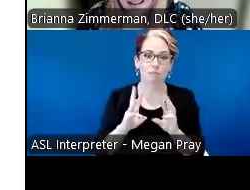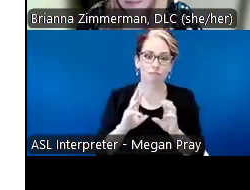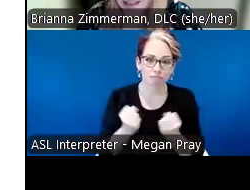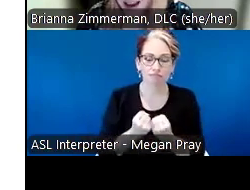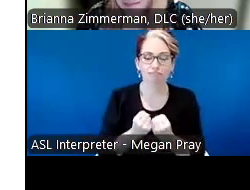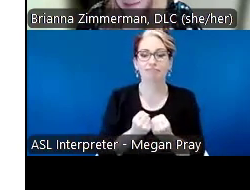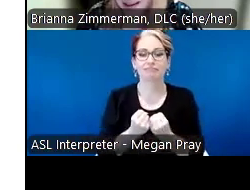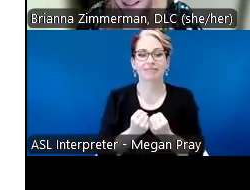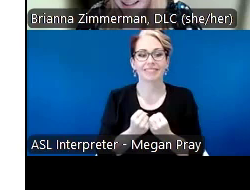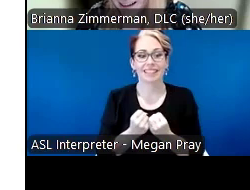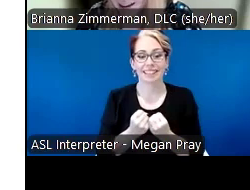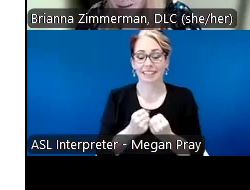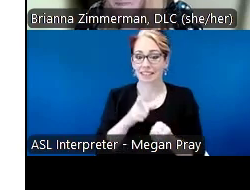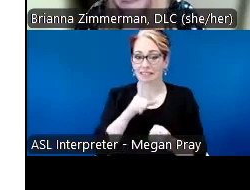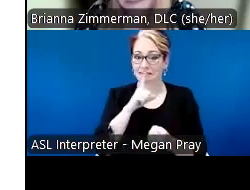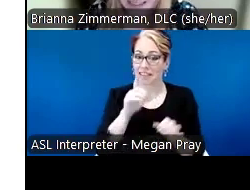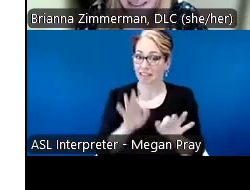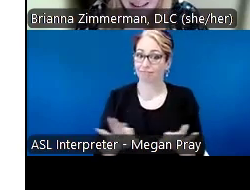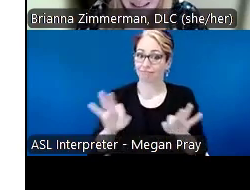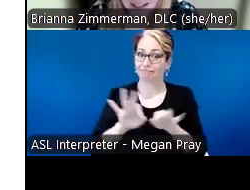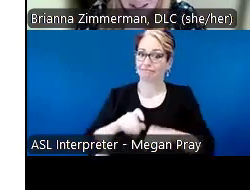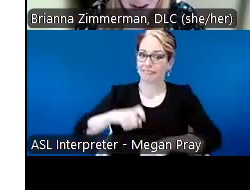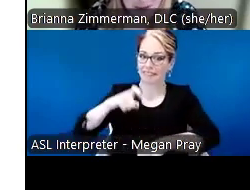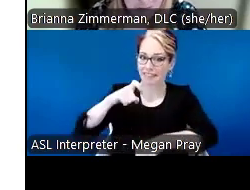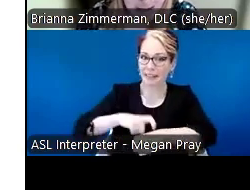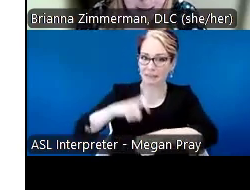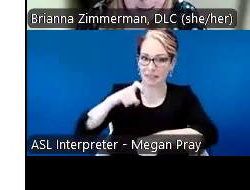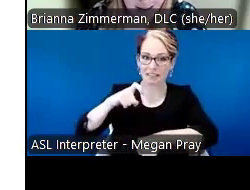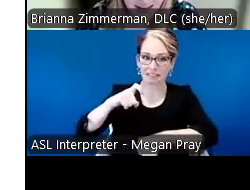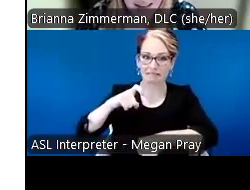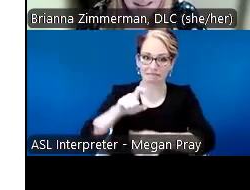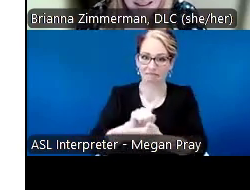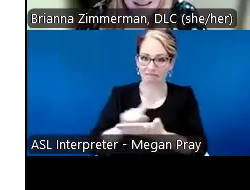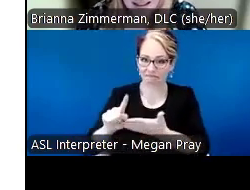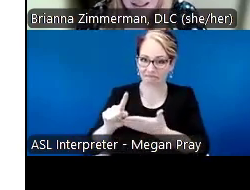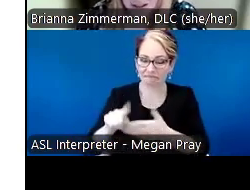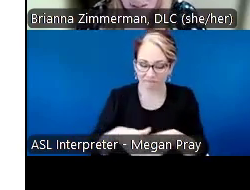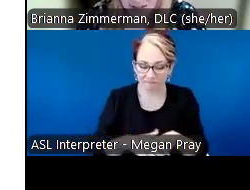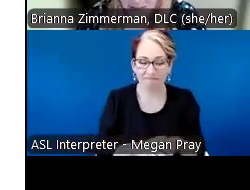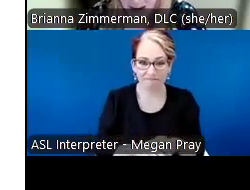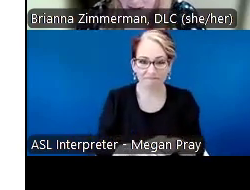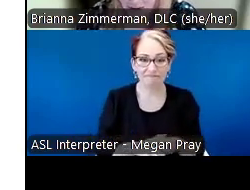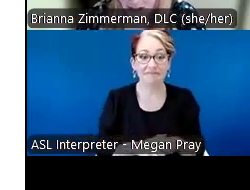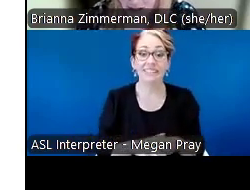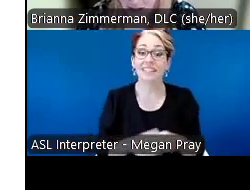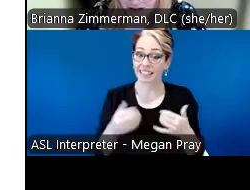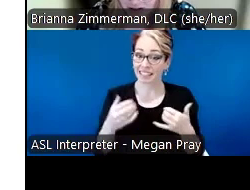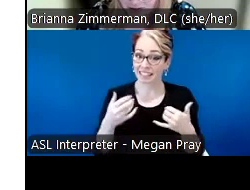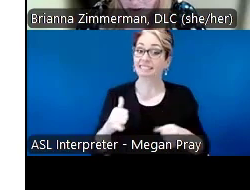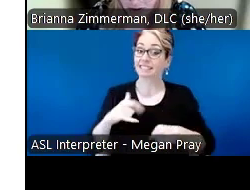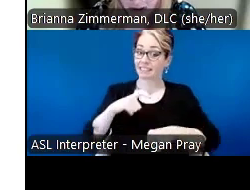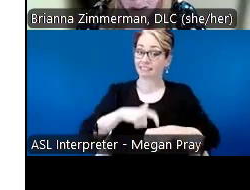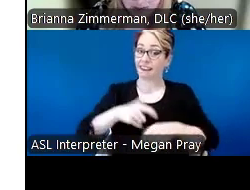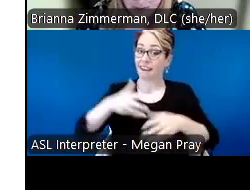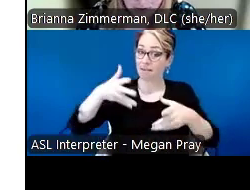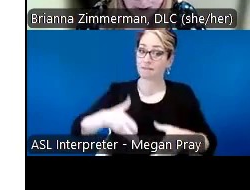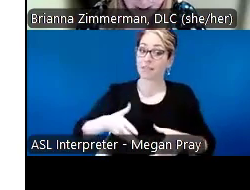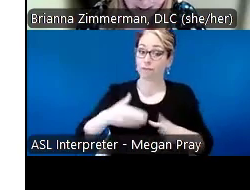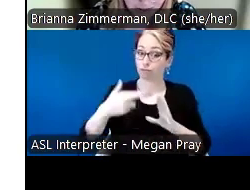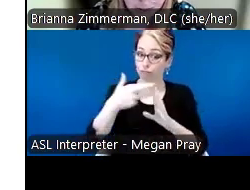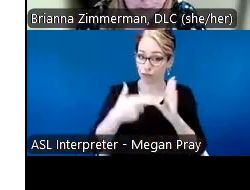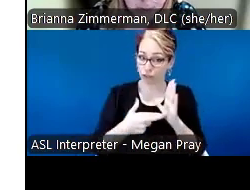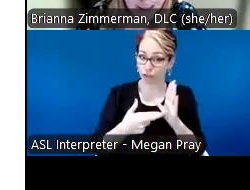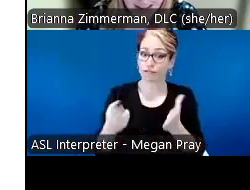uh, timely on such a timely week. Still have some time to register to vote and to